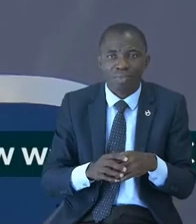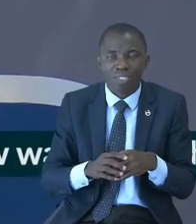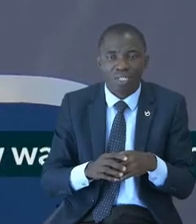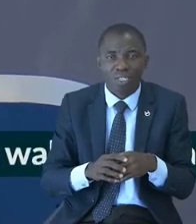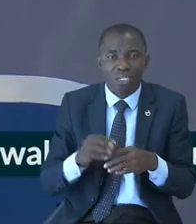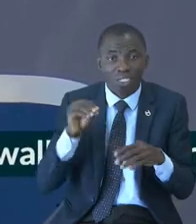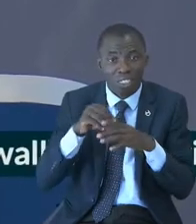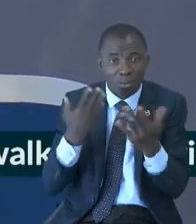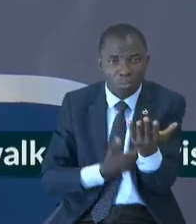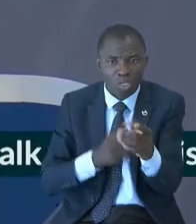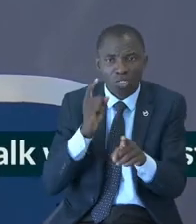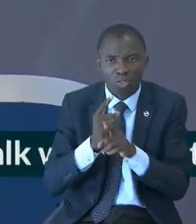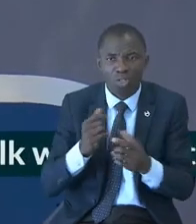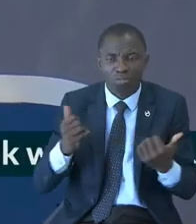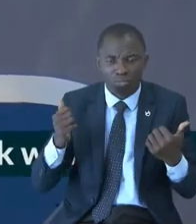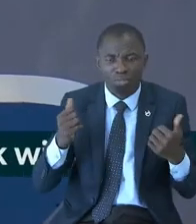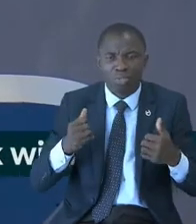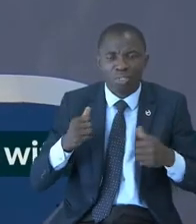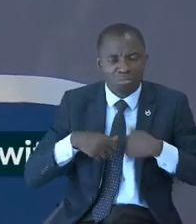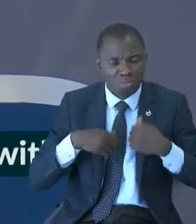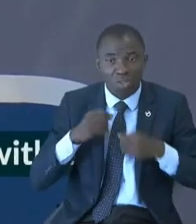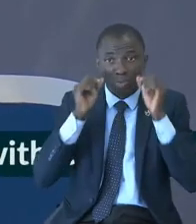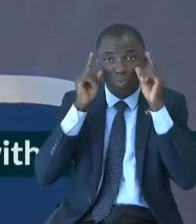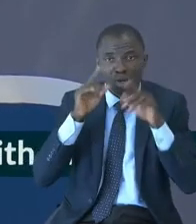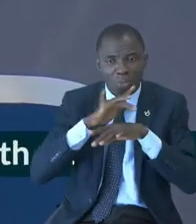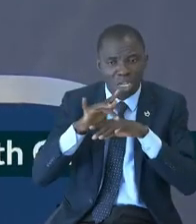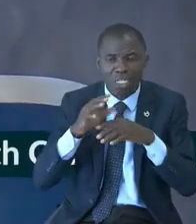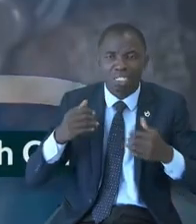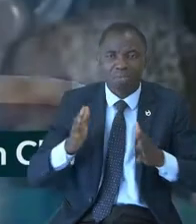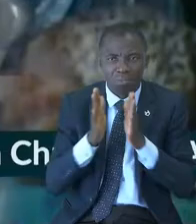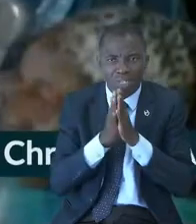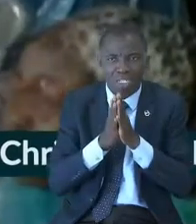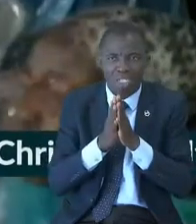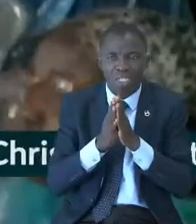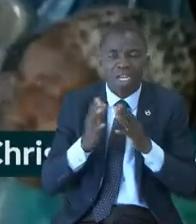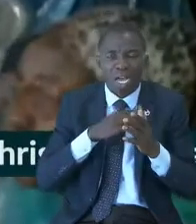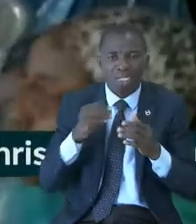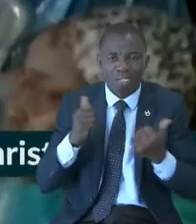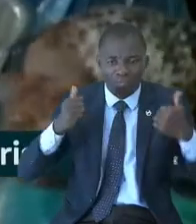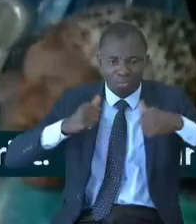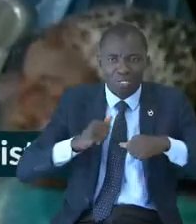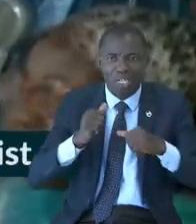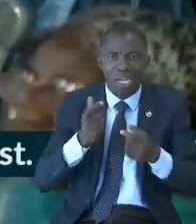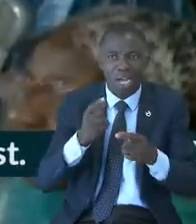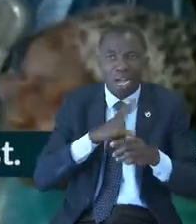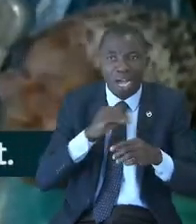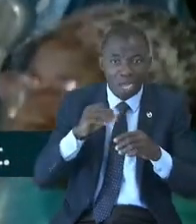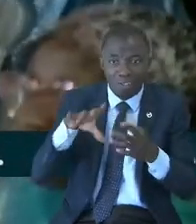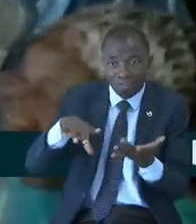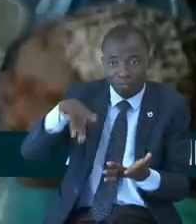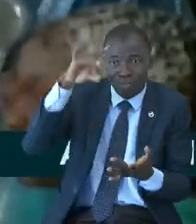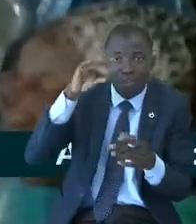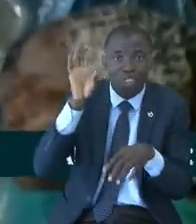dress up, and be here. Remember the special converse meeting for all those who have given their lives to Jesus during